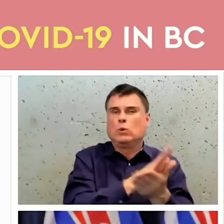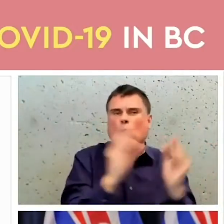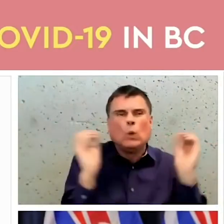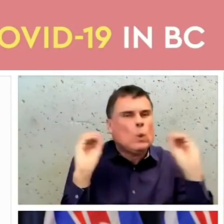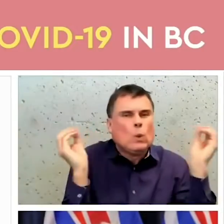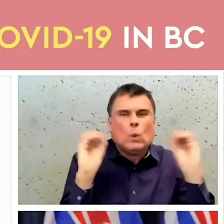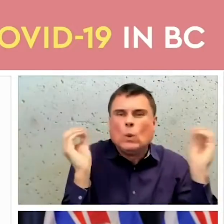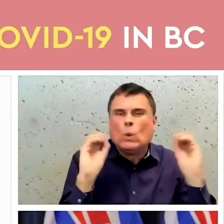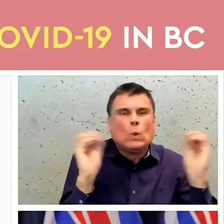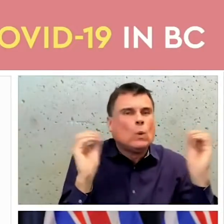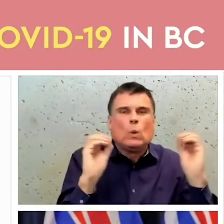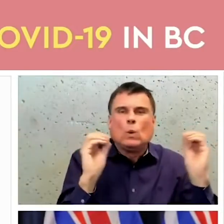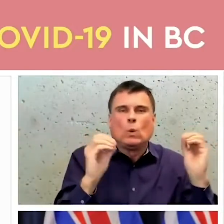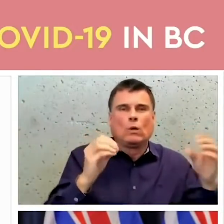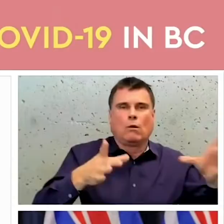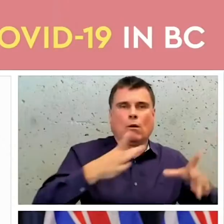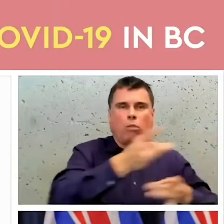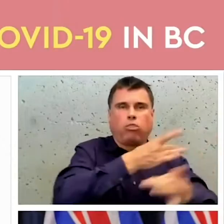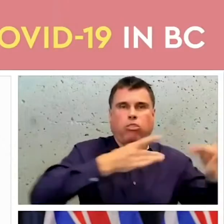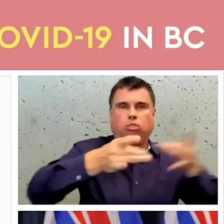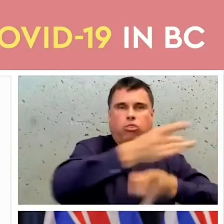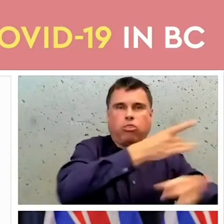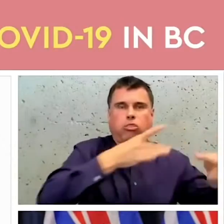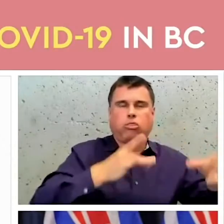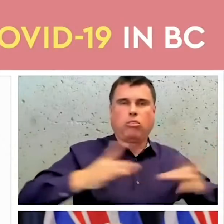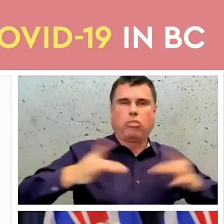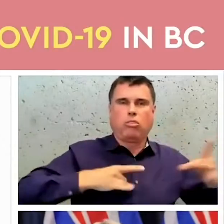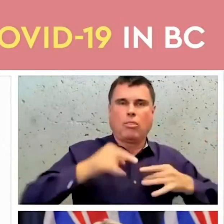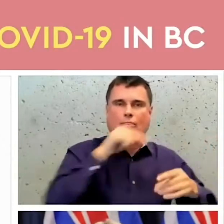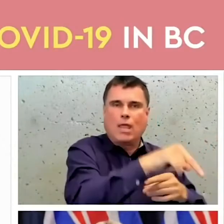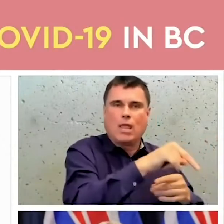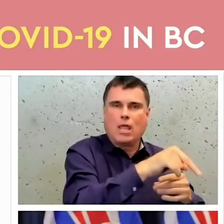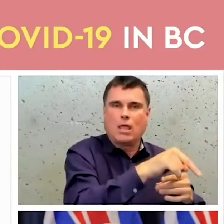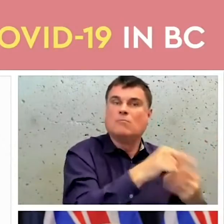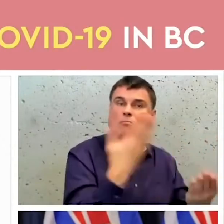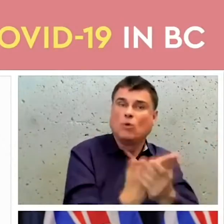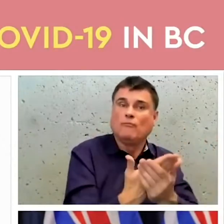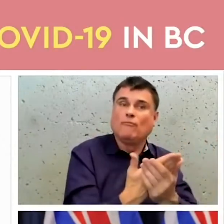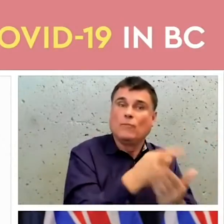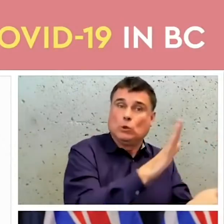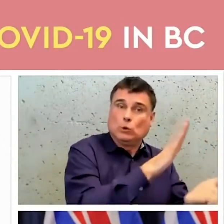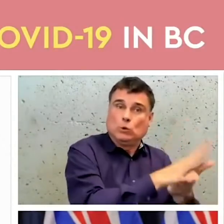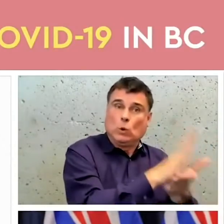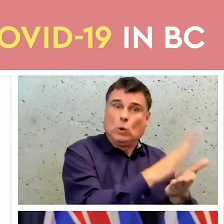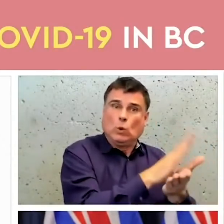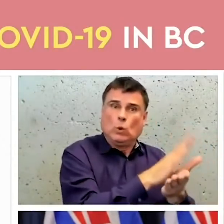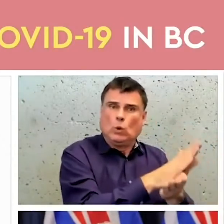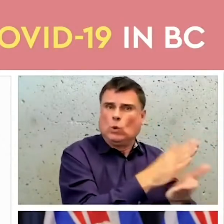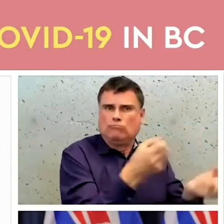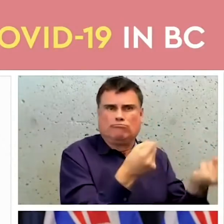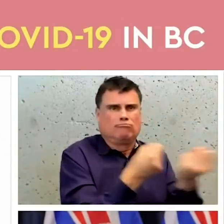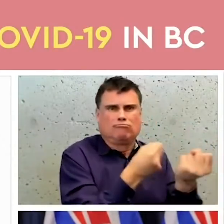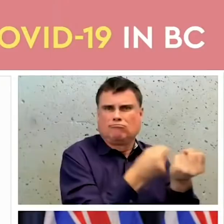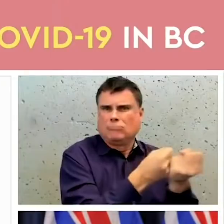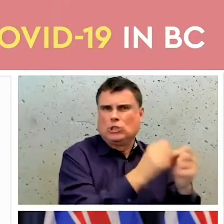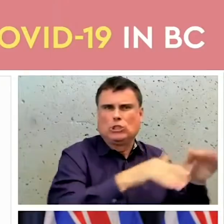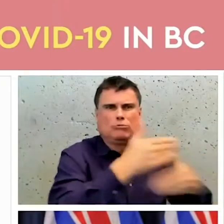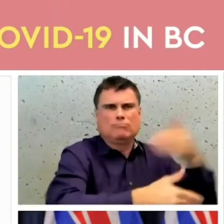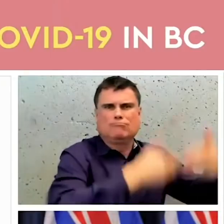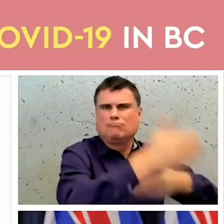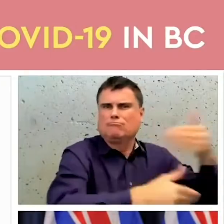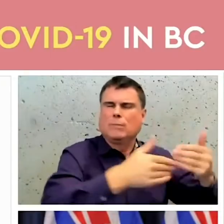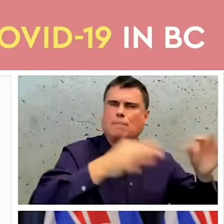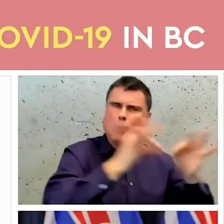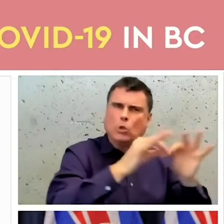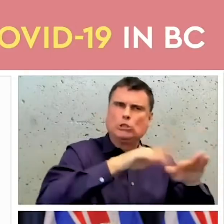that what's happening in the schools is working to support children. And this was up until November 6th. Of the clusters that